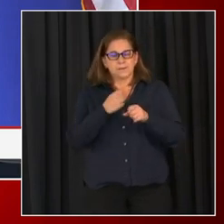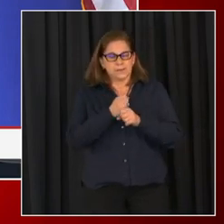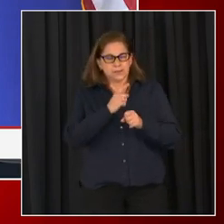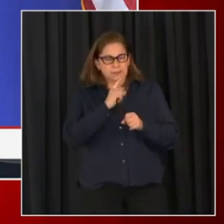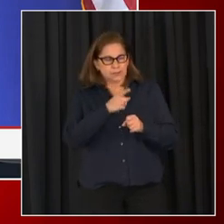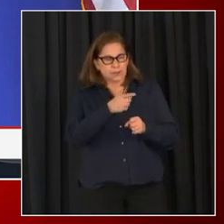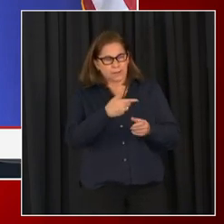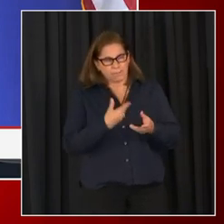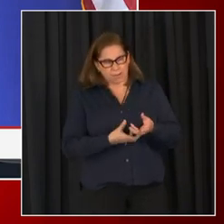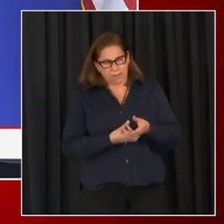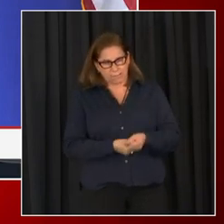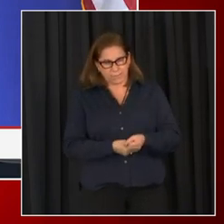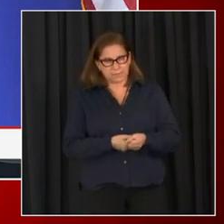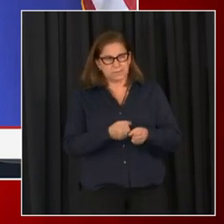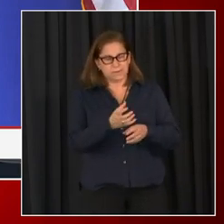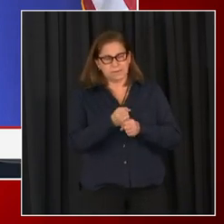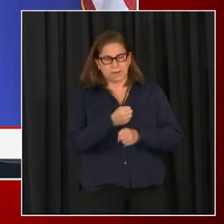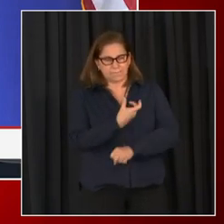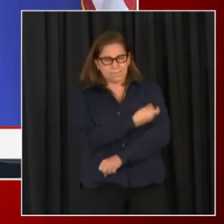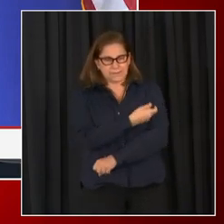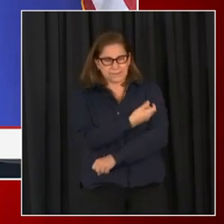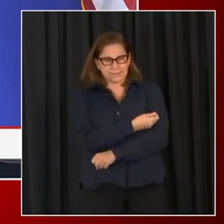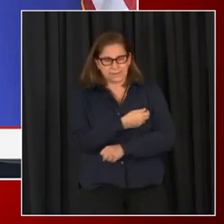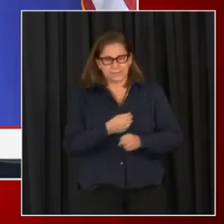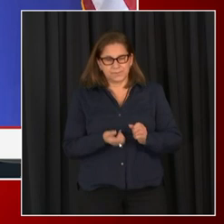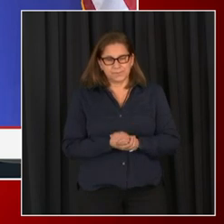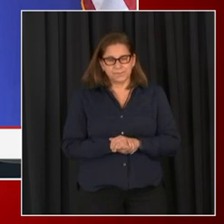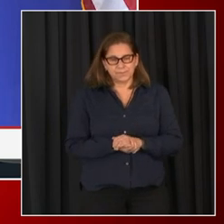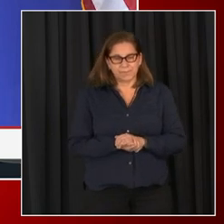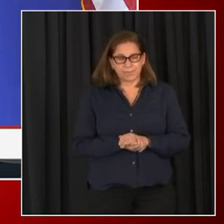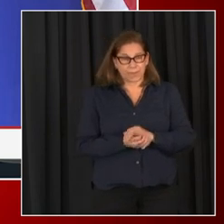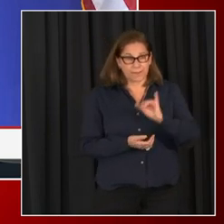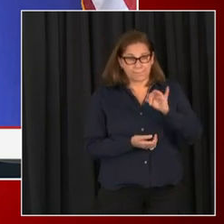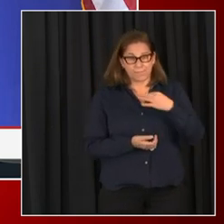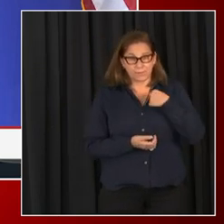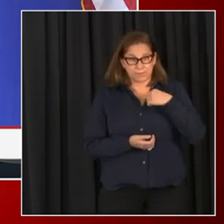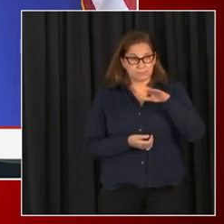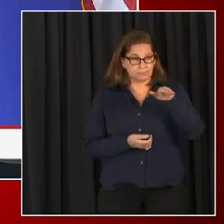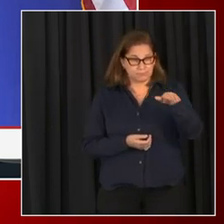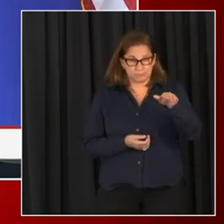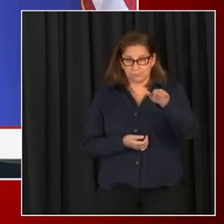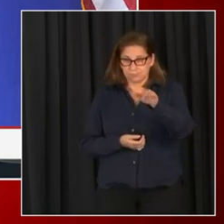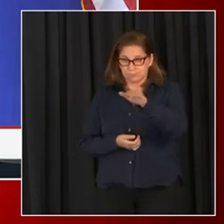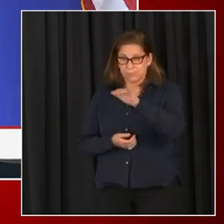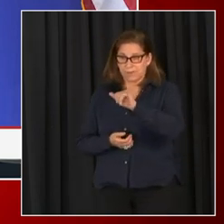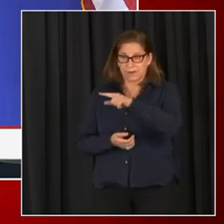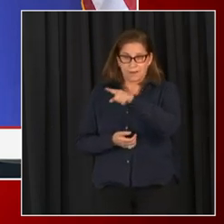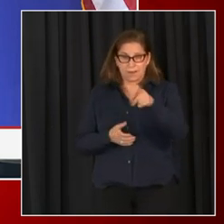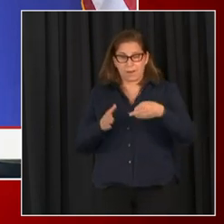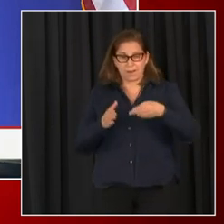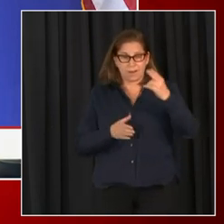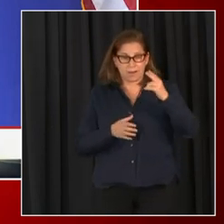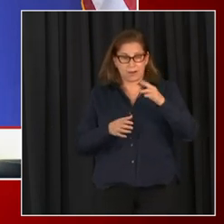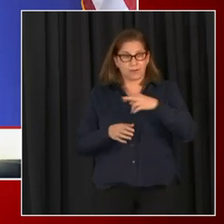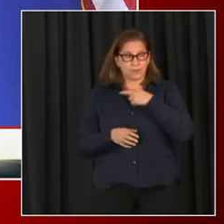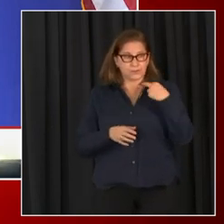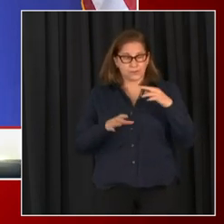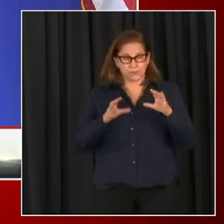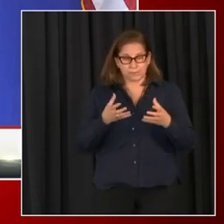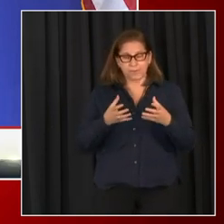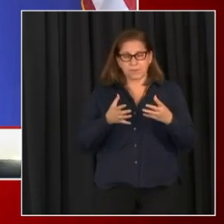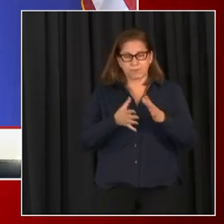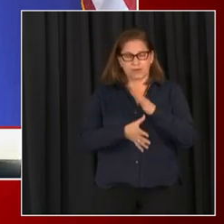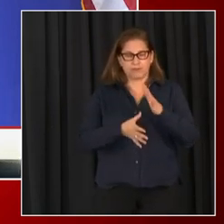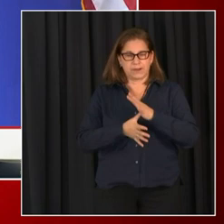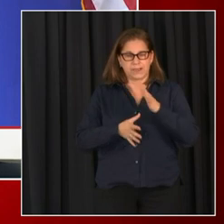So if we have identified them as a priority group, for getting the vaccine when there are limited quantities available, that